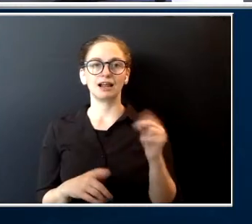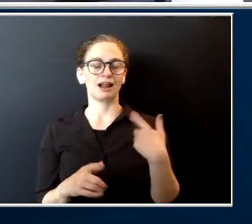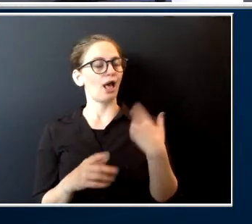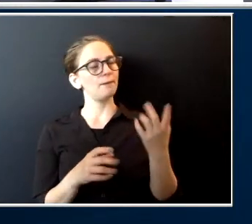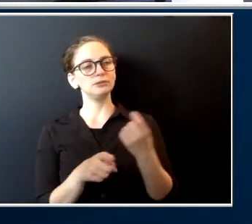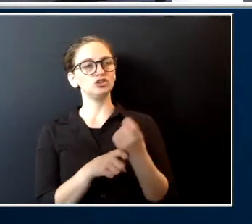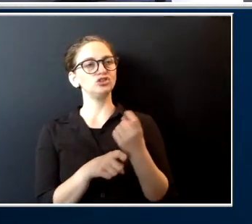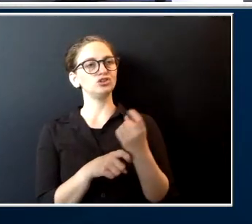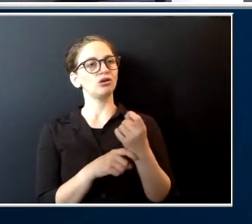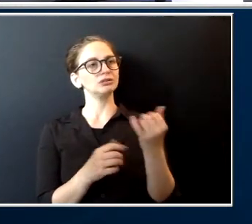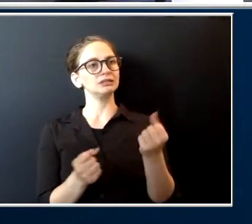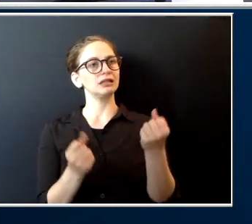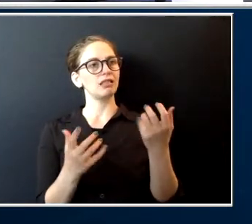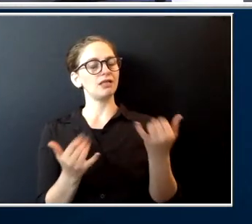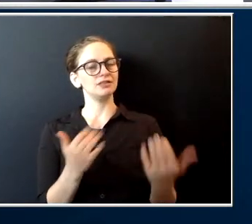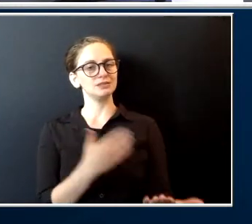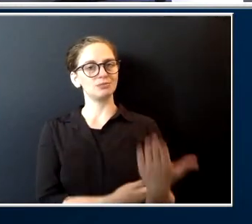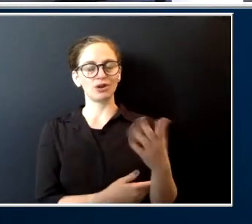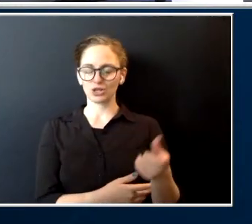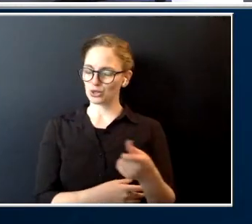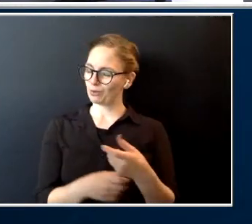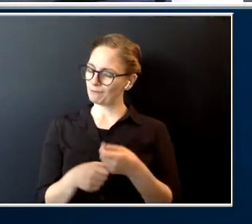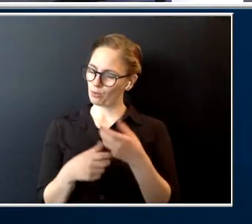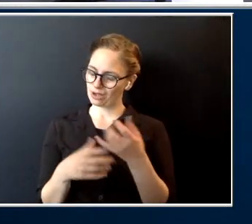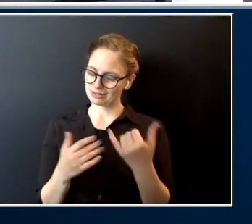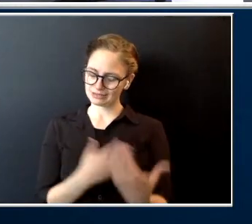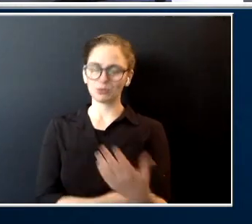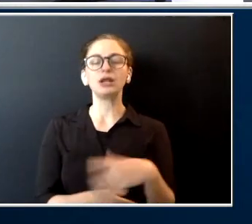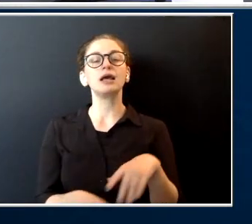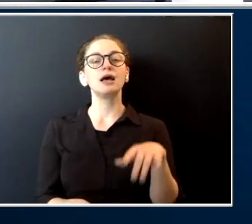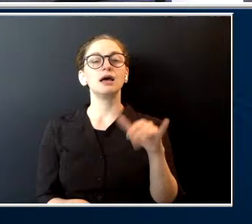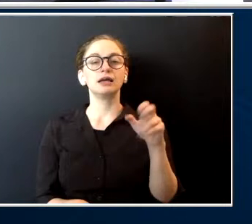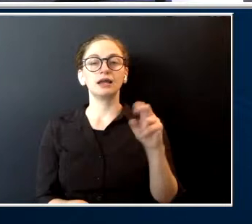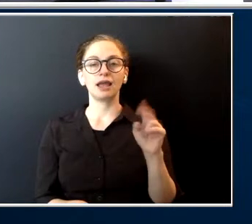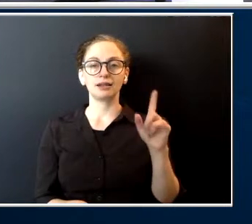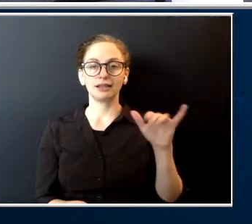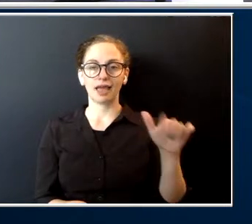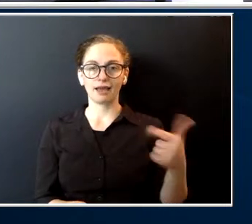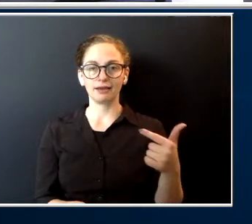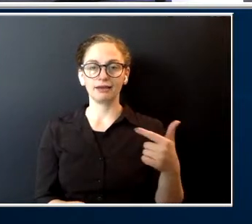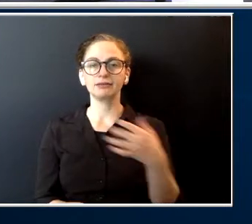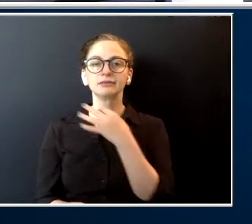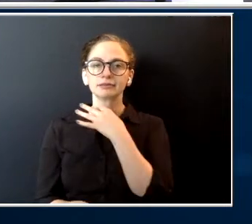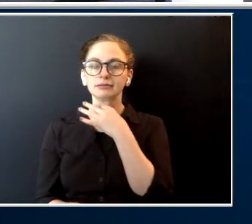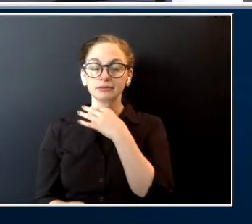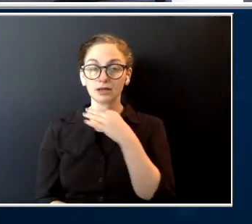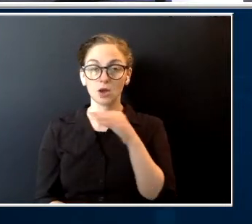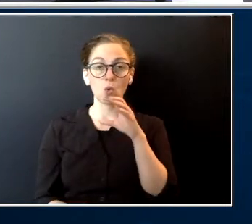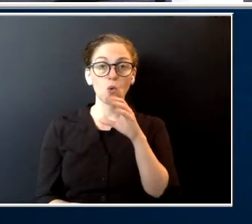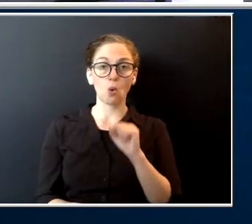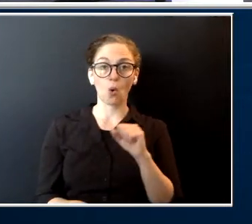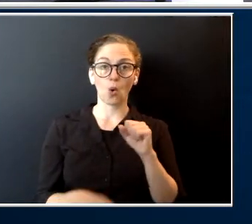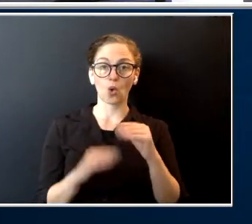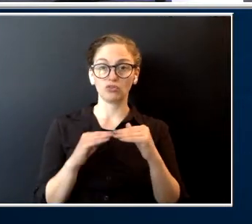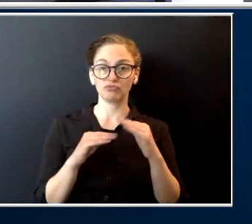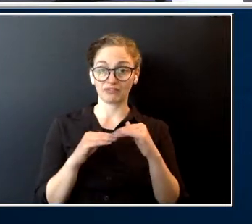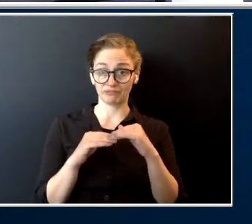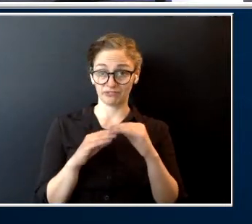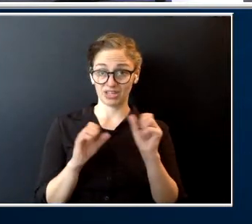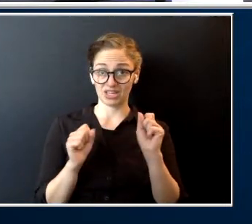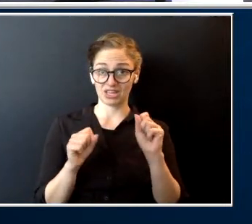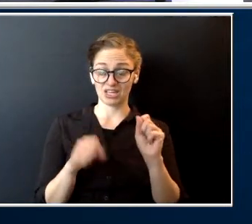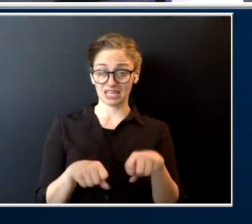good. you're poetic this morning. No Yen worries, Liang Star Trek. wants to know, can the old valve be removed without opening the